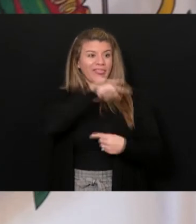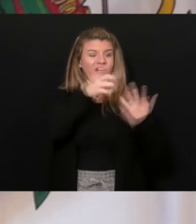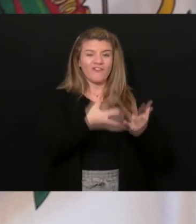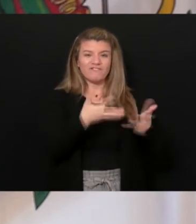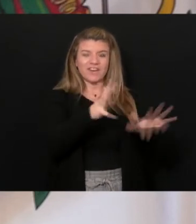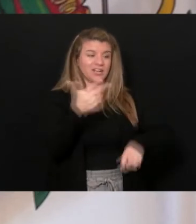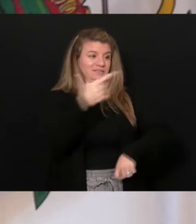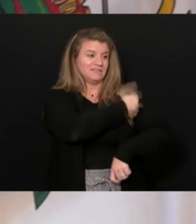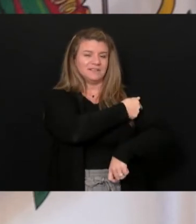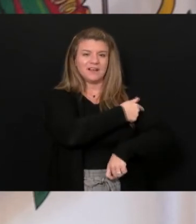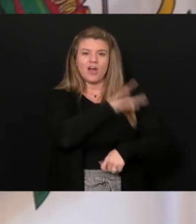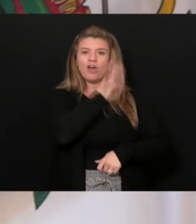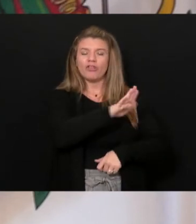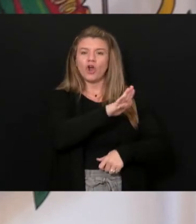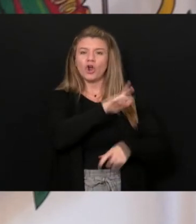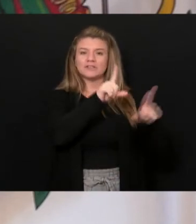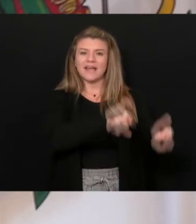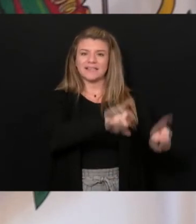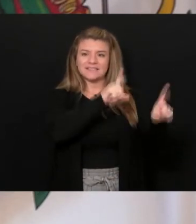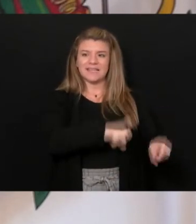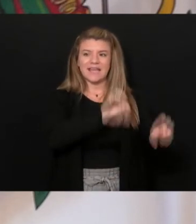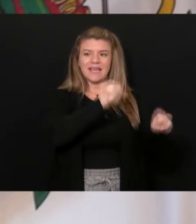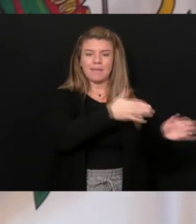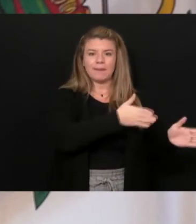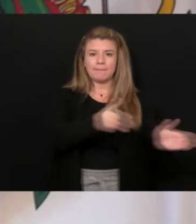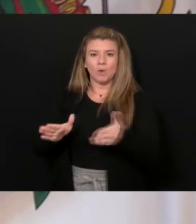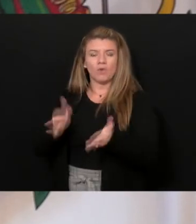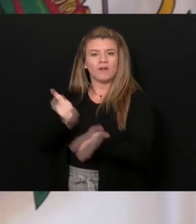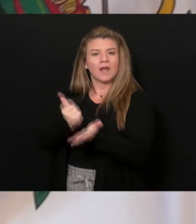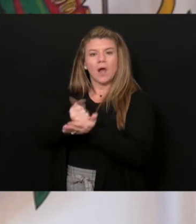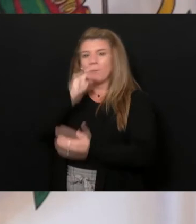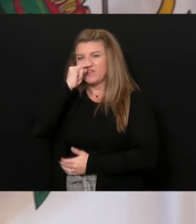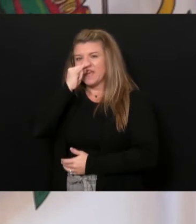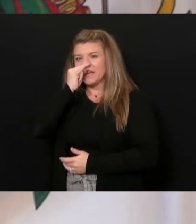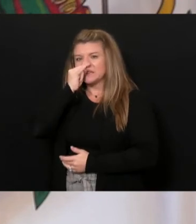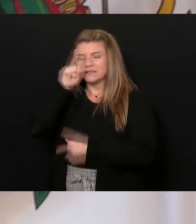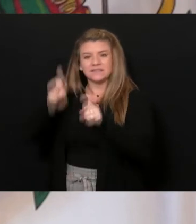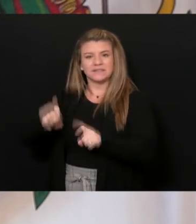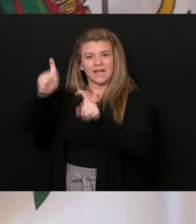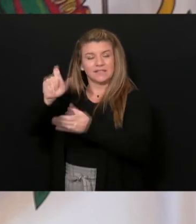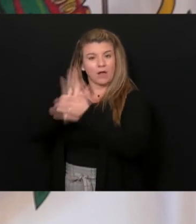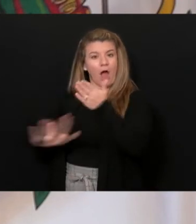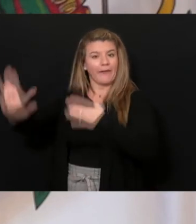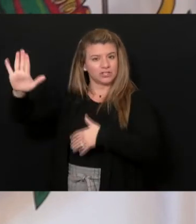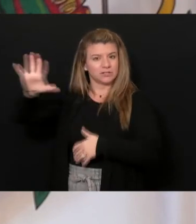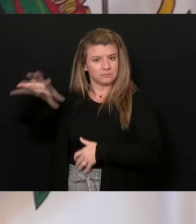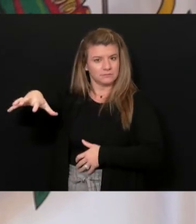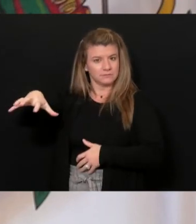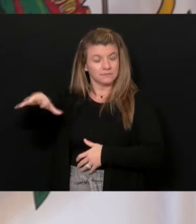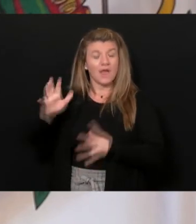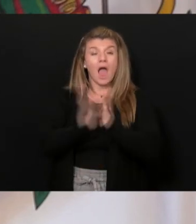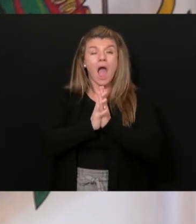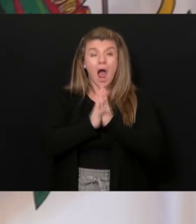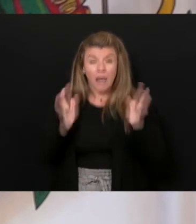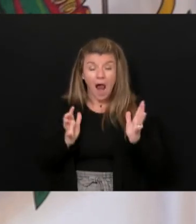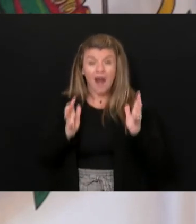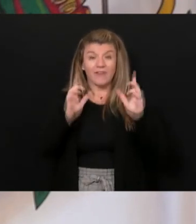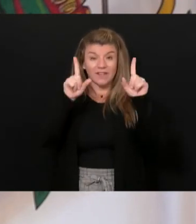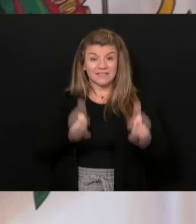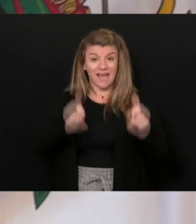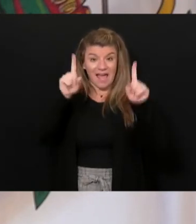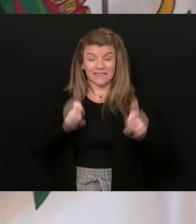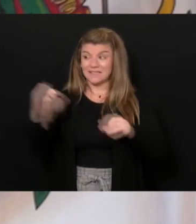to help us with the kids and testing the colleges. A lot of the tests that were sent to us